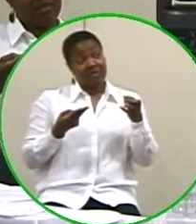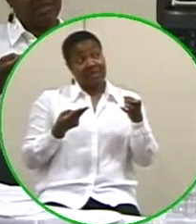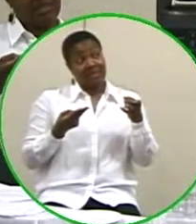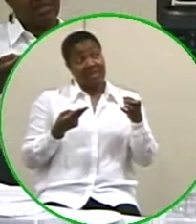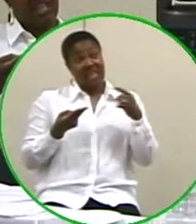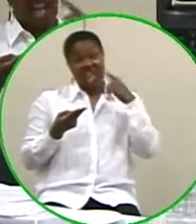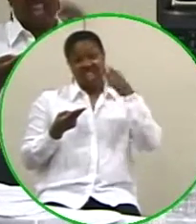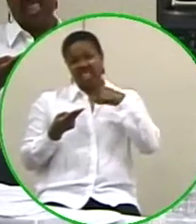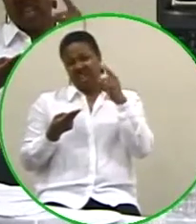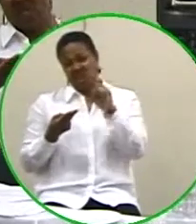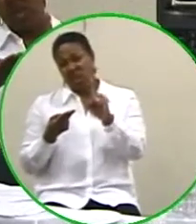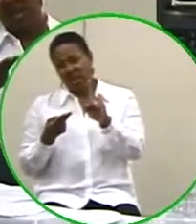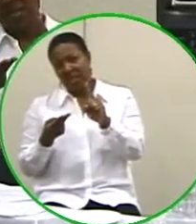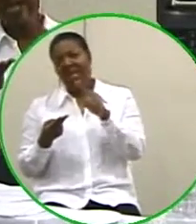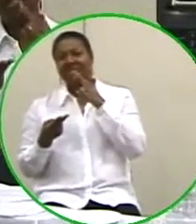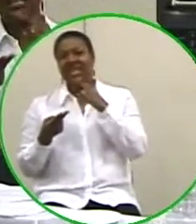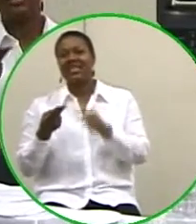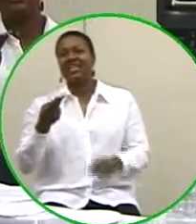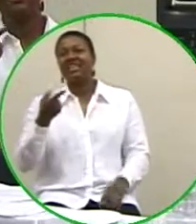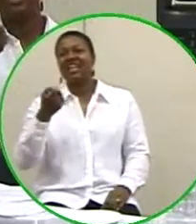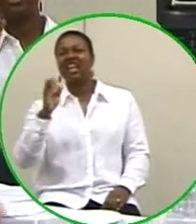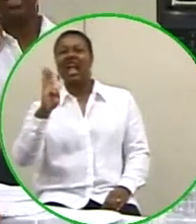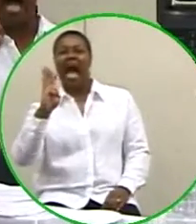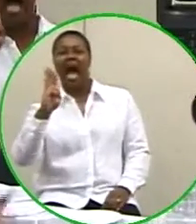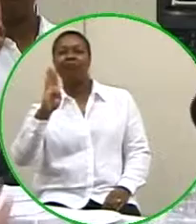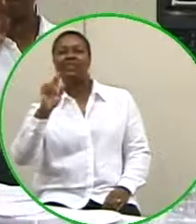That looks You like said 1. a glob. I said a glob.